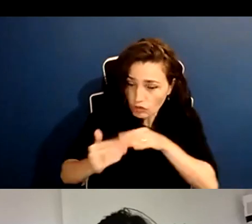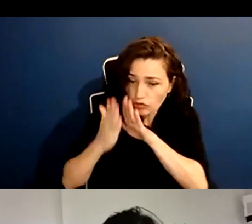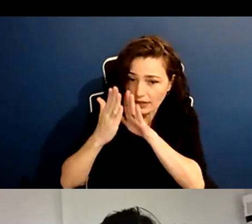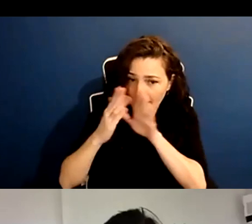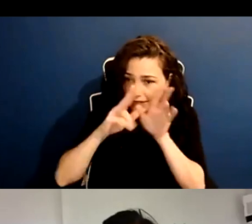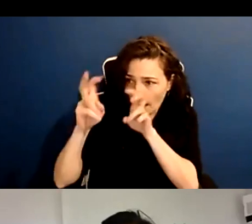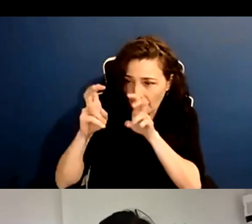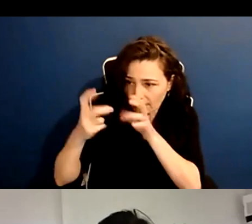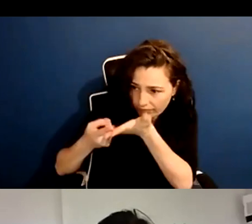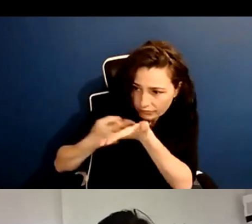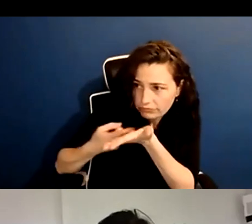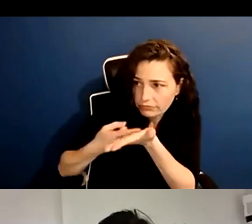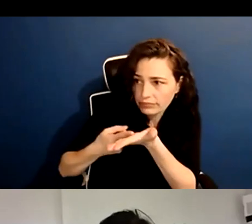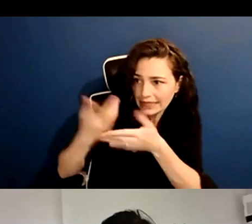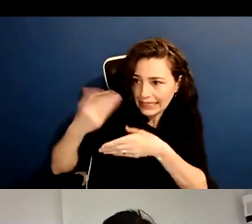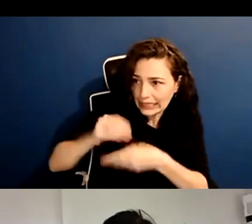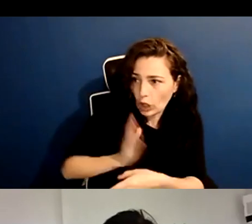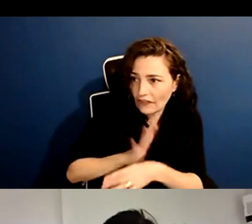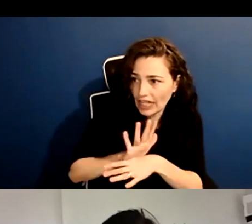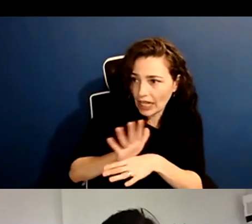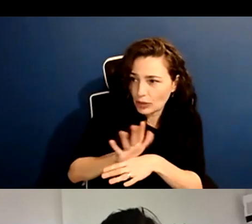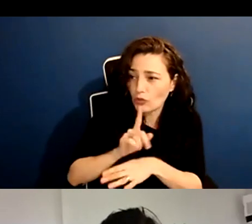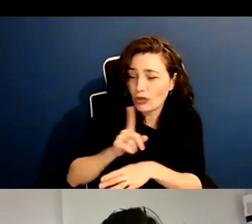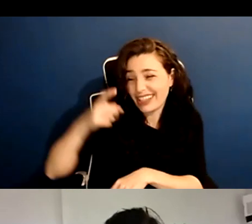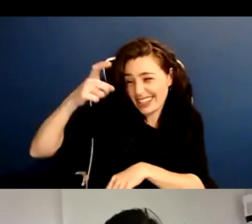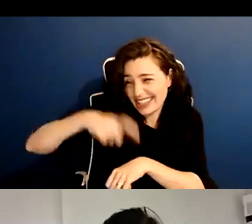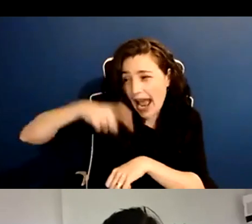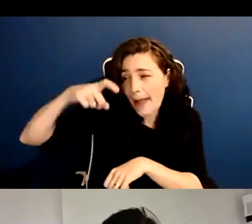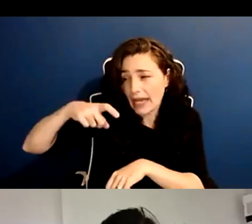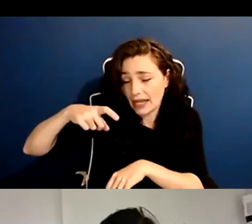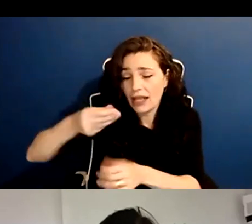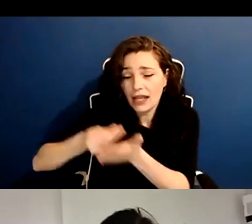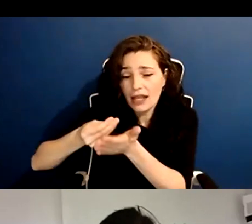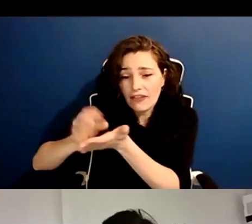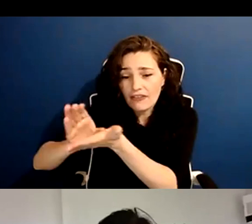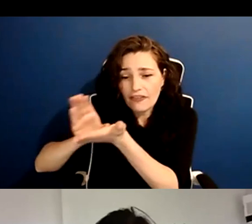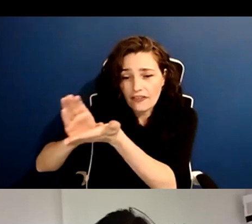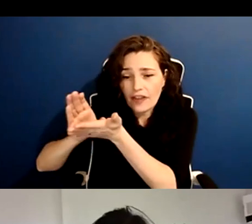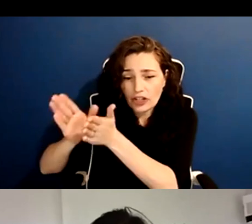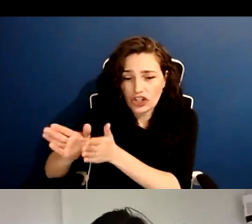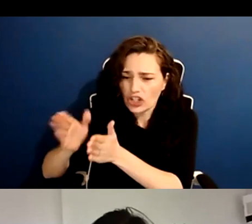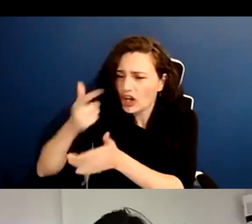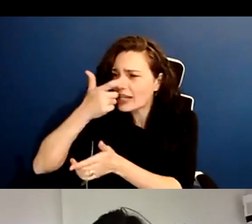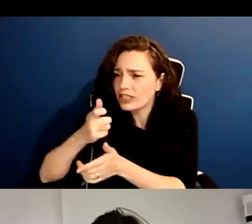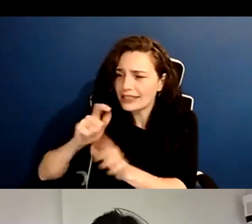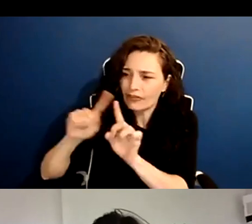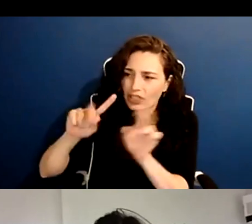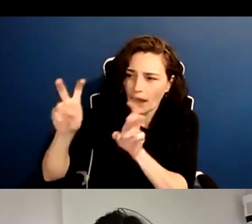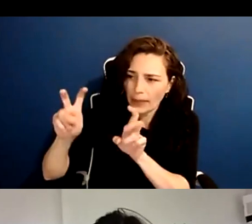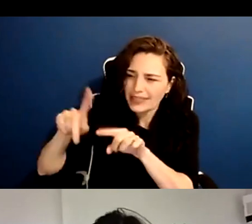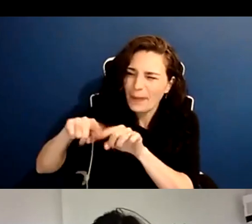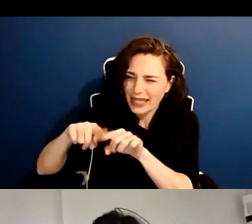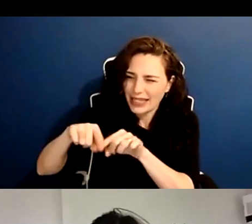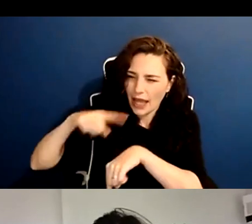know, it's also timing. It's like, sure. You know, funders are interested in different topics at different times. That's